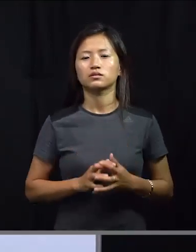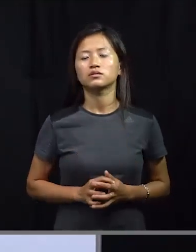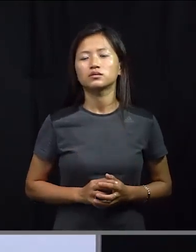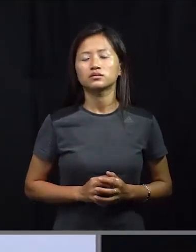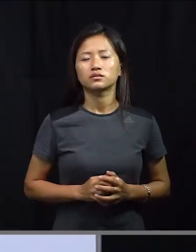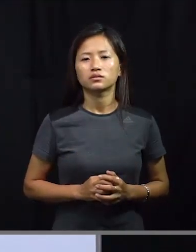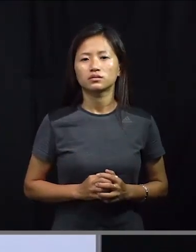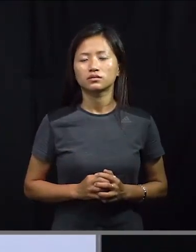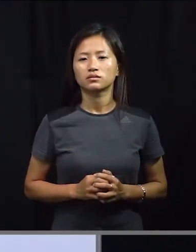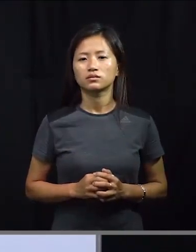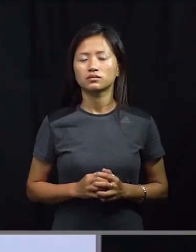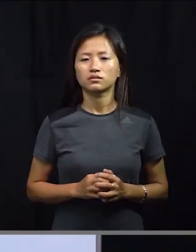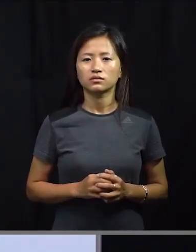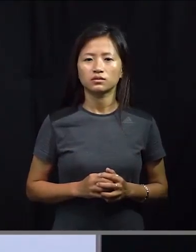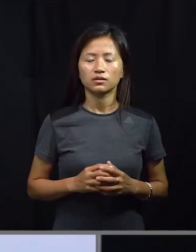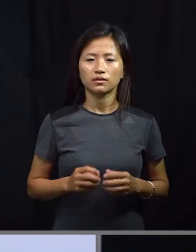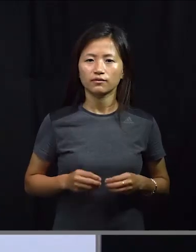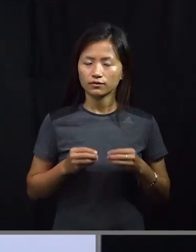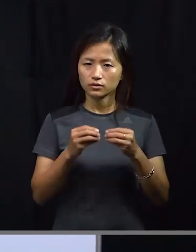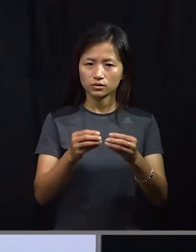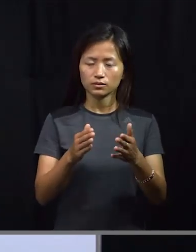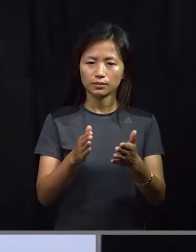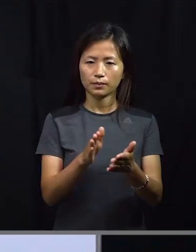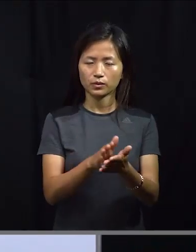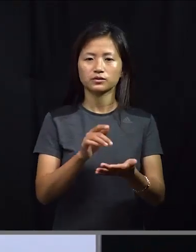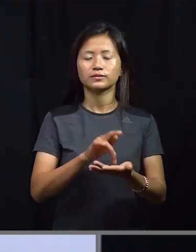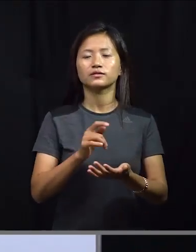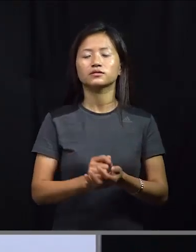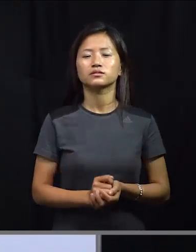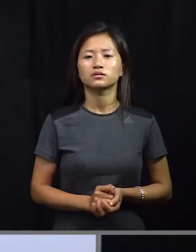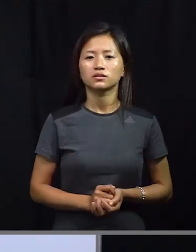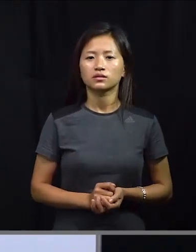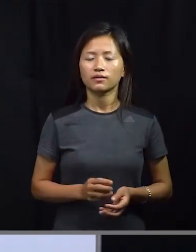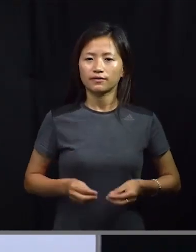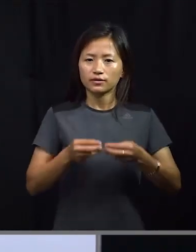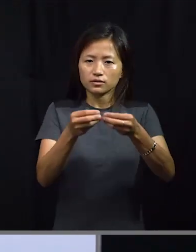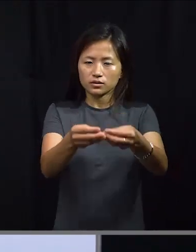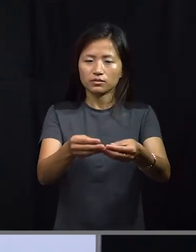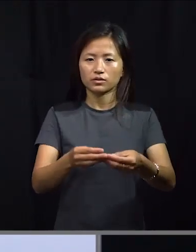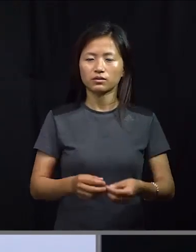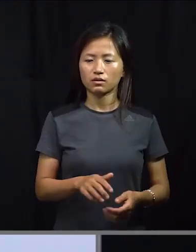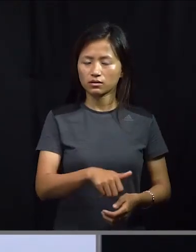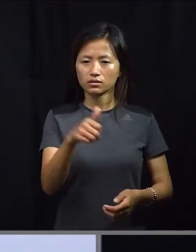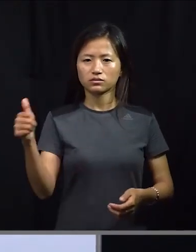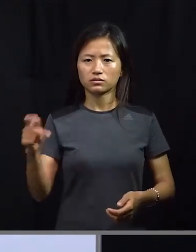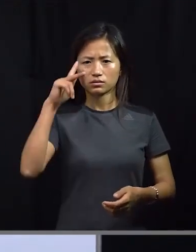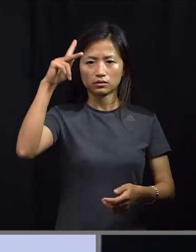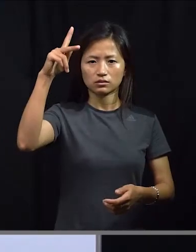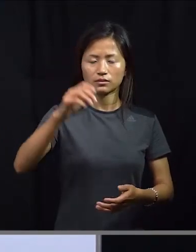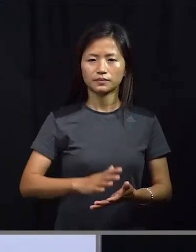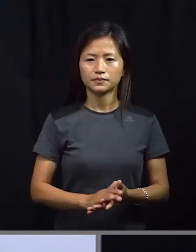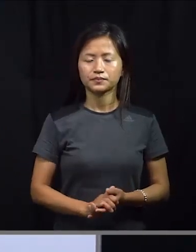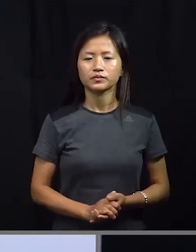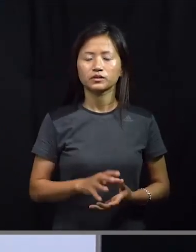R-A-K-S-H-A-S-A, Rakshasa, means forcible abduction. You know, once they defeat the other kingdom, okay, their relatives and